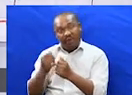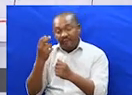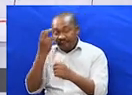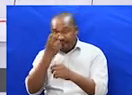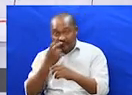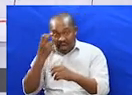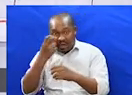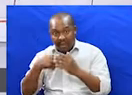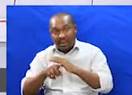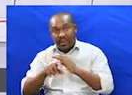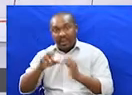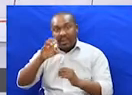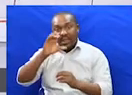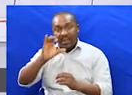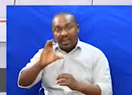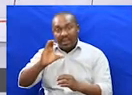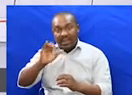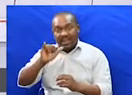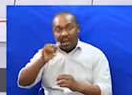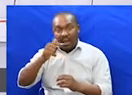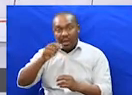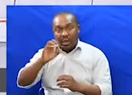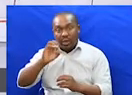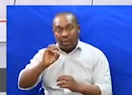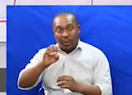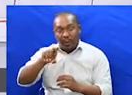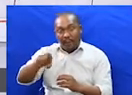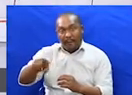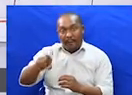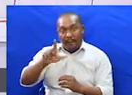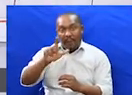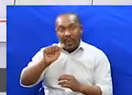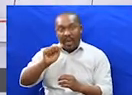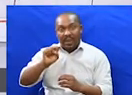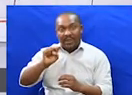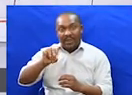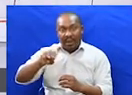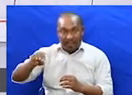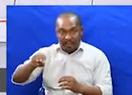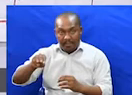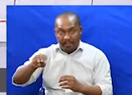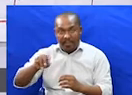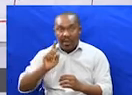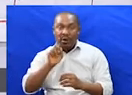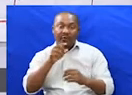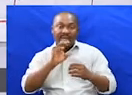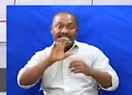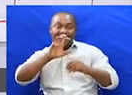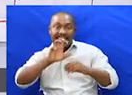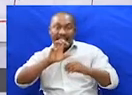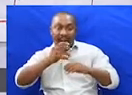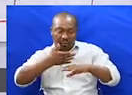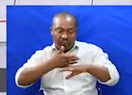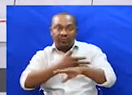of the cell. So, mind you, my dear student, there are so many differences